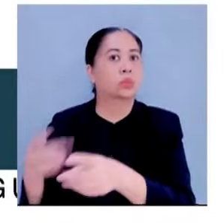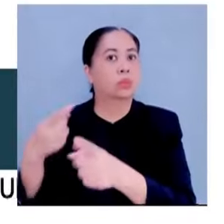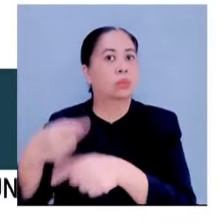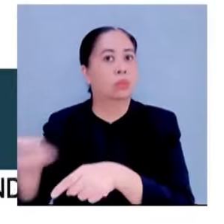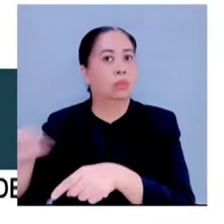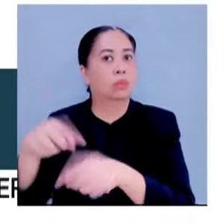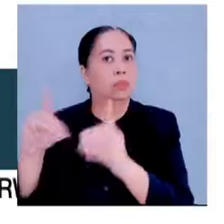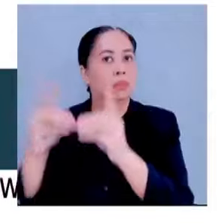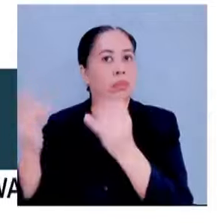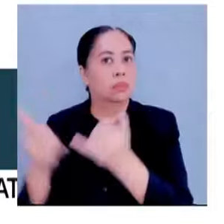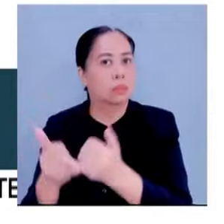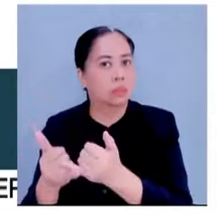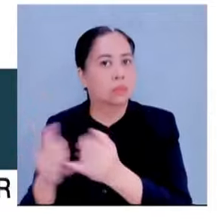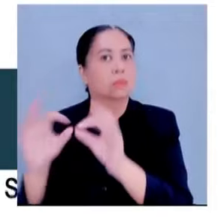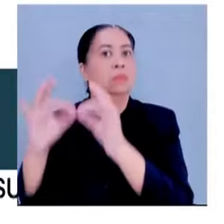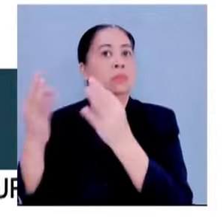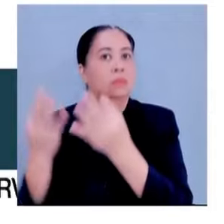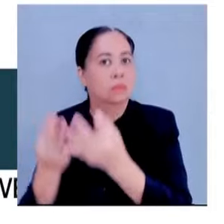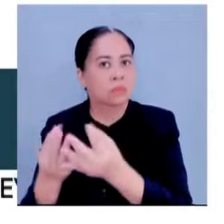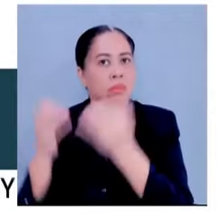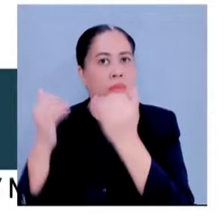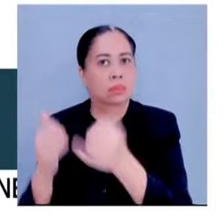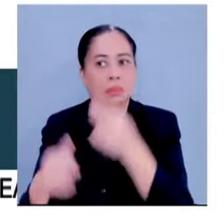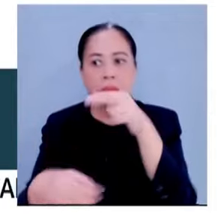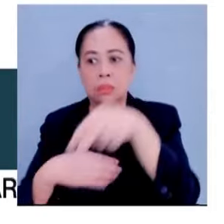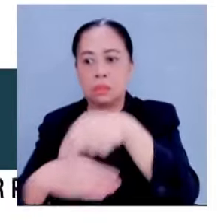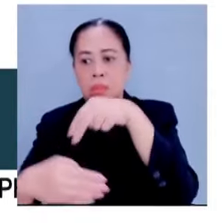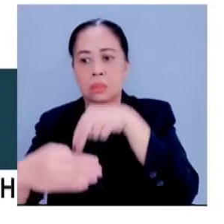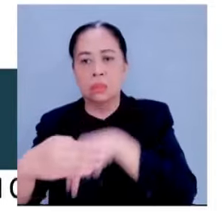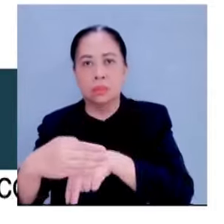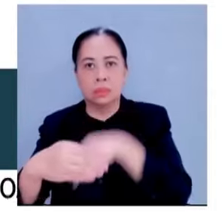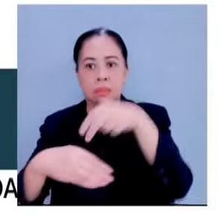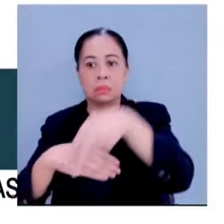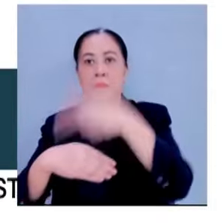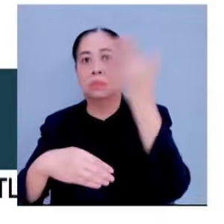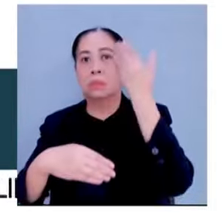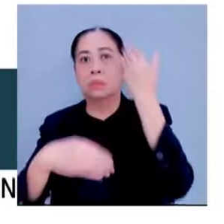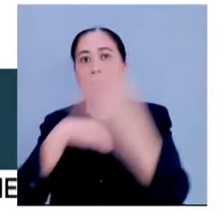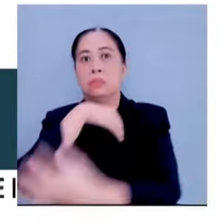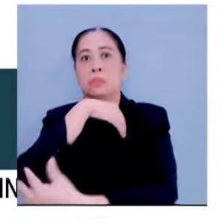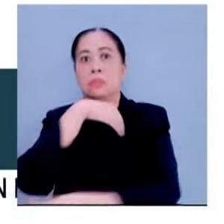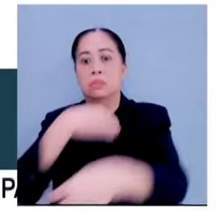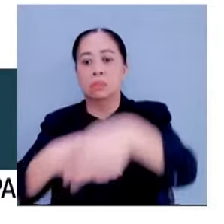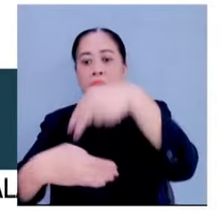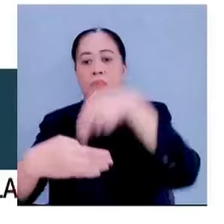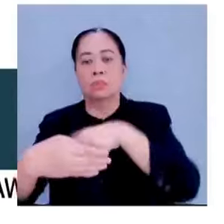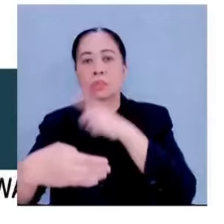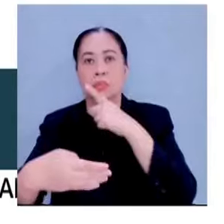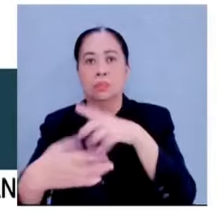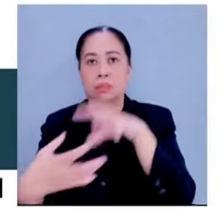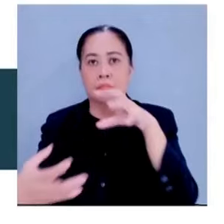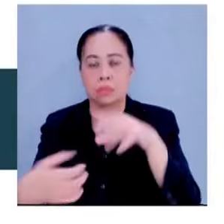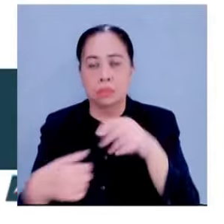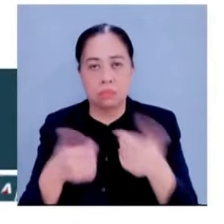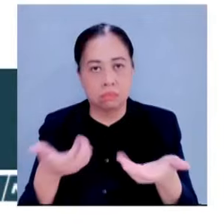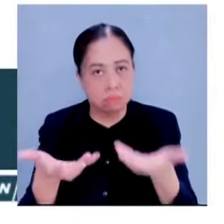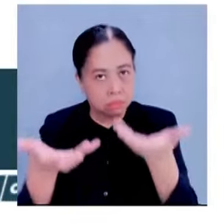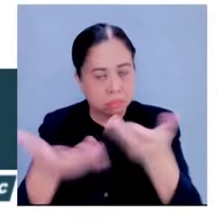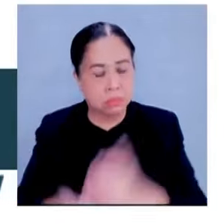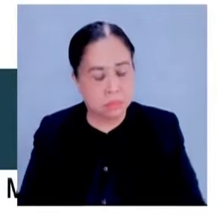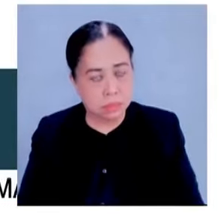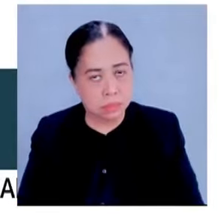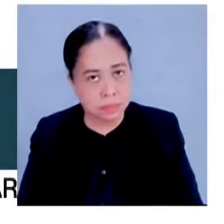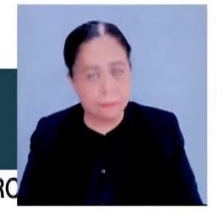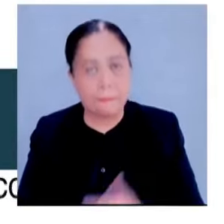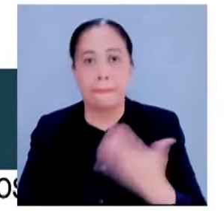dynasties, these families, just to get, you know, just to get into that seat of power? Go ahead. We are